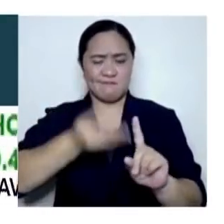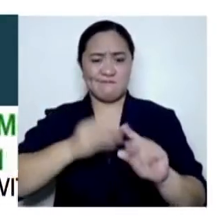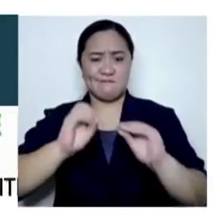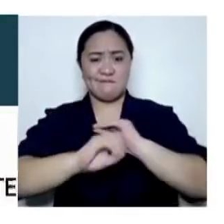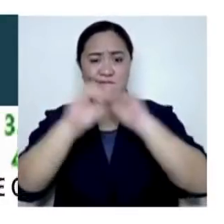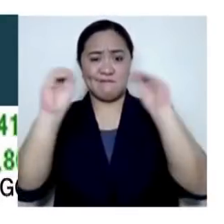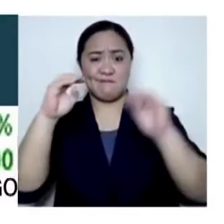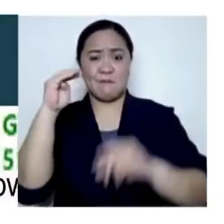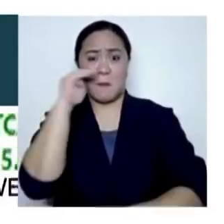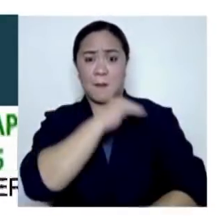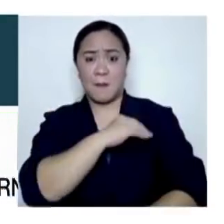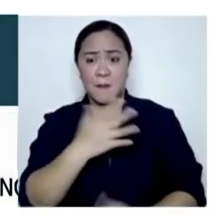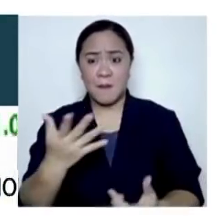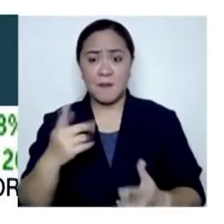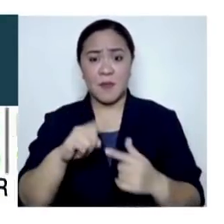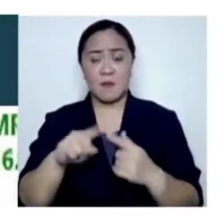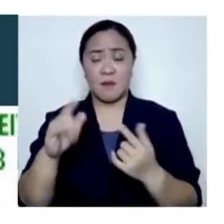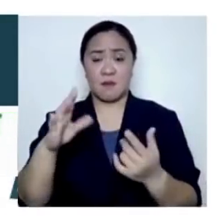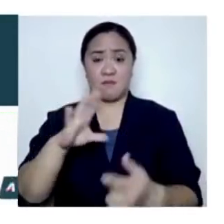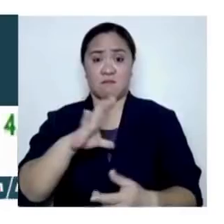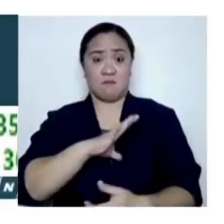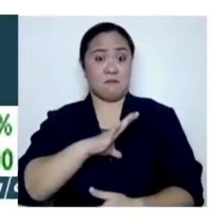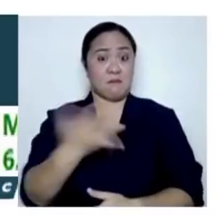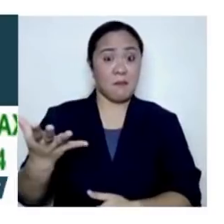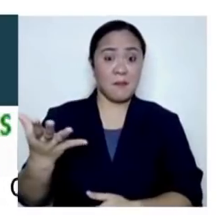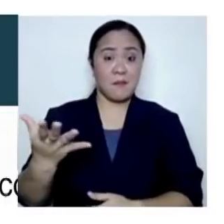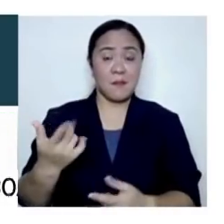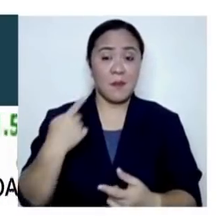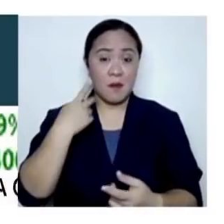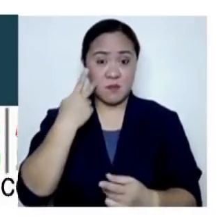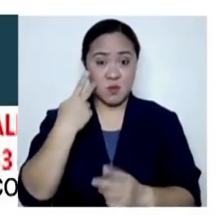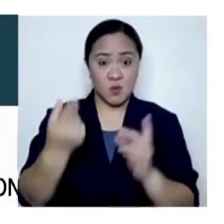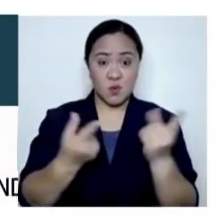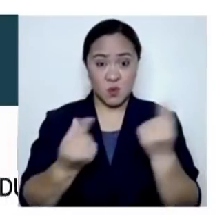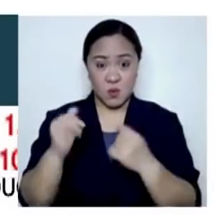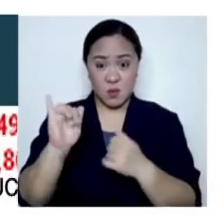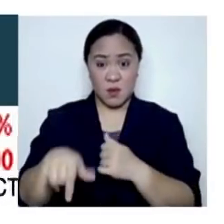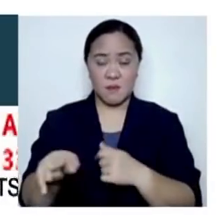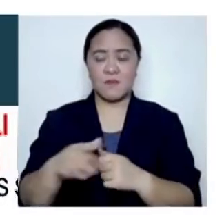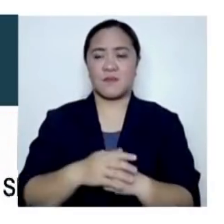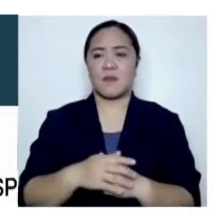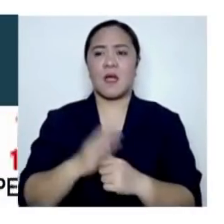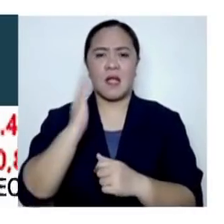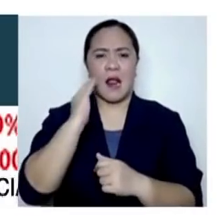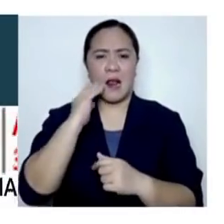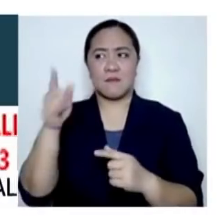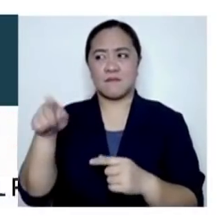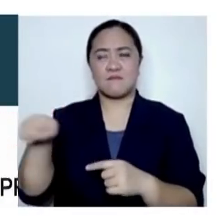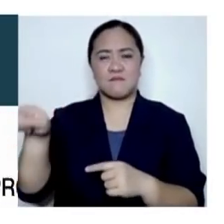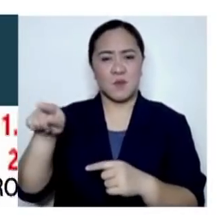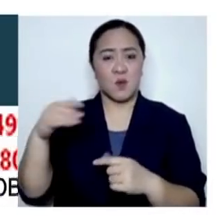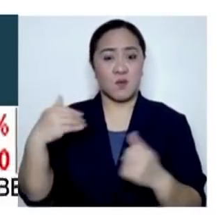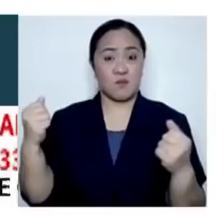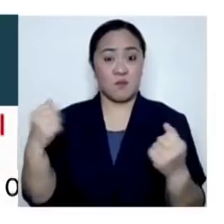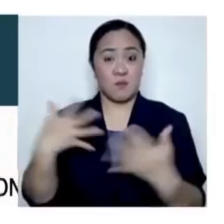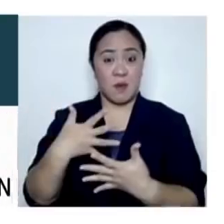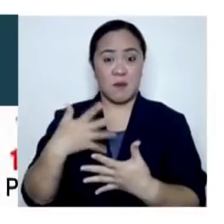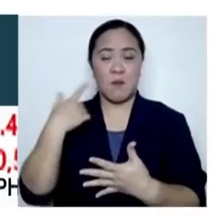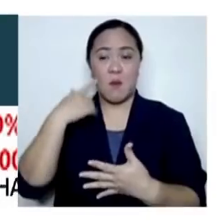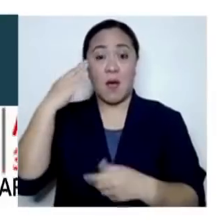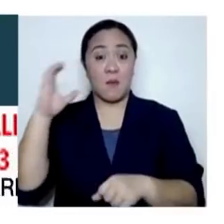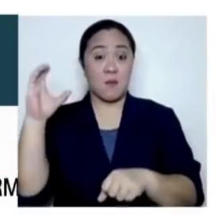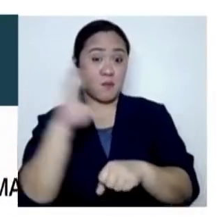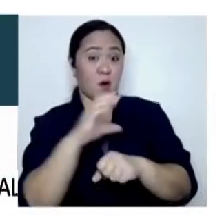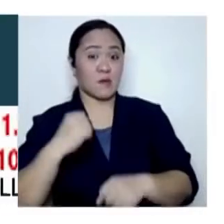well. What about the fear that he has, that he will be forced by you and your